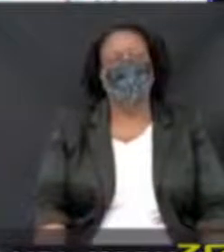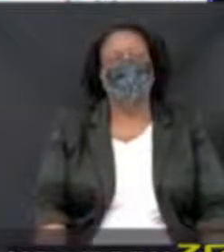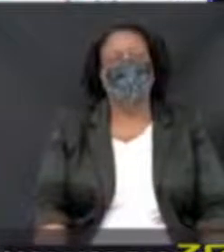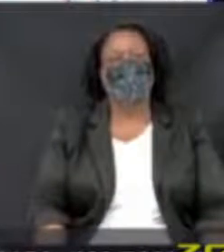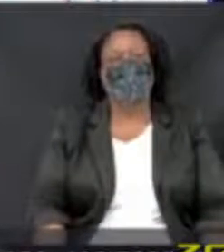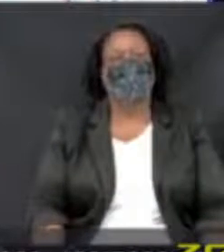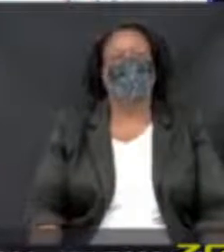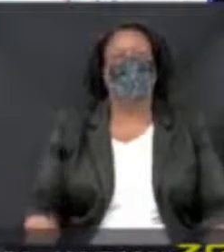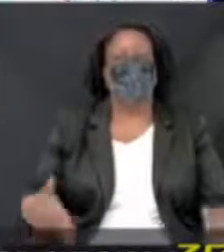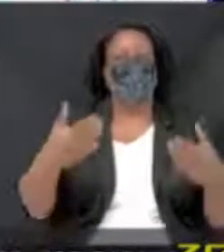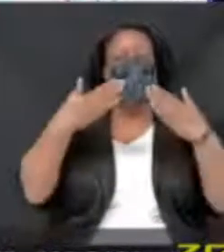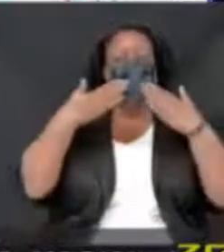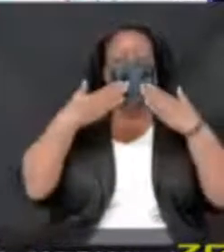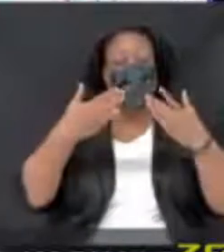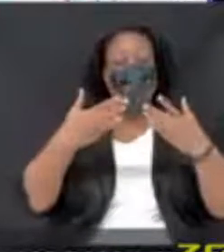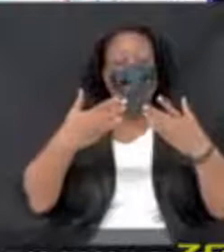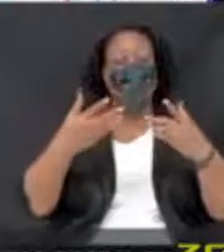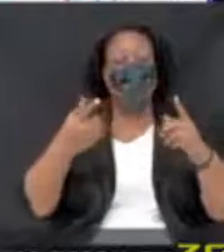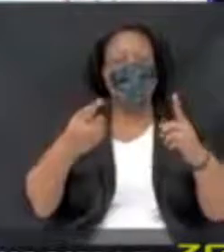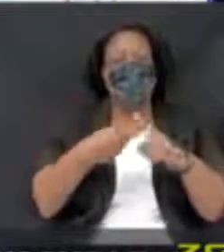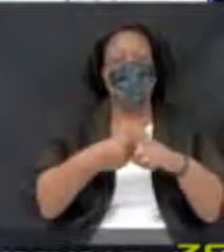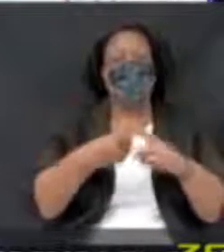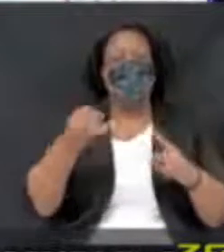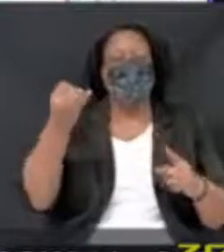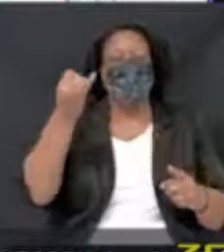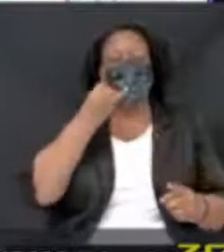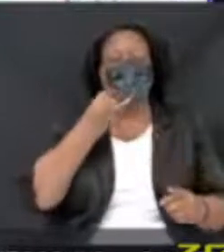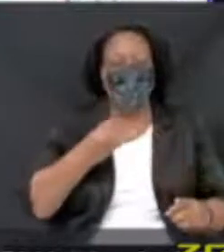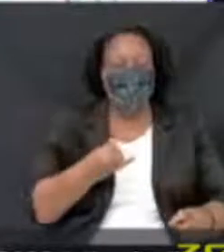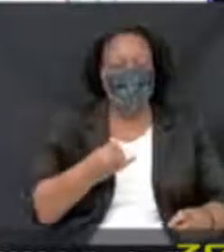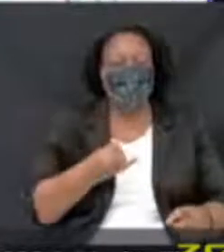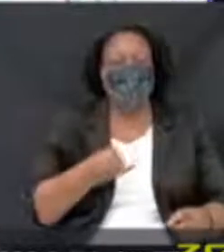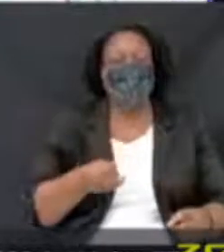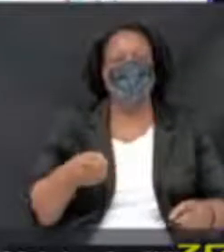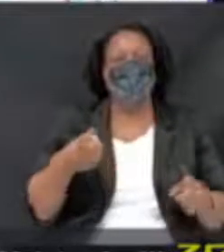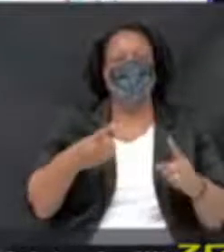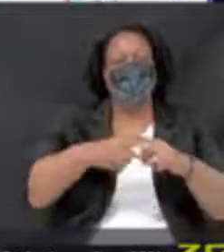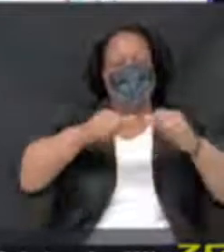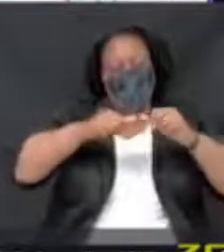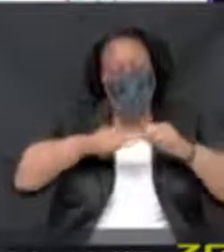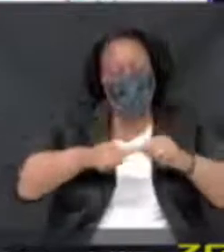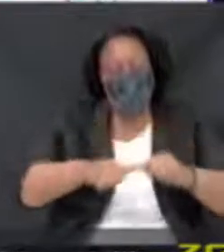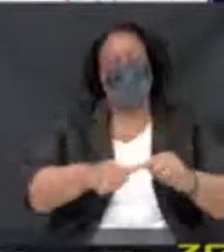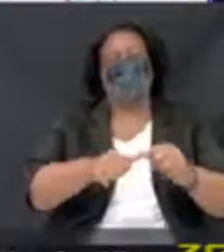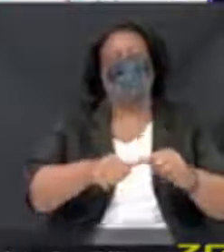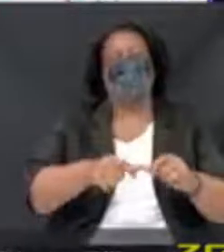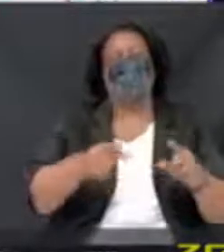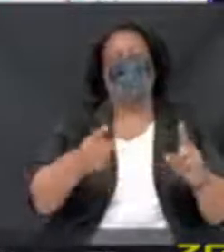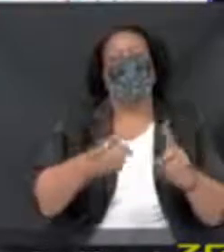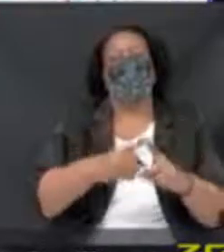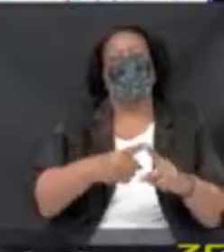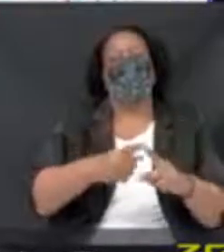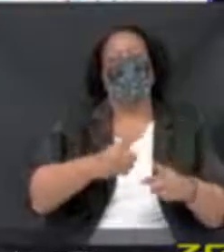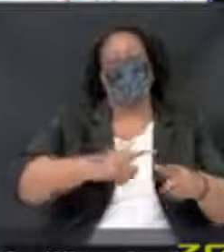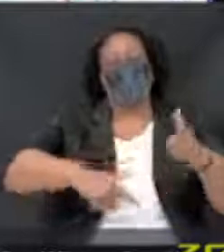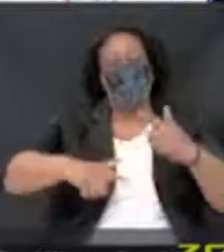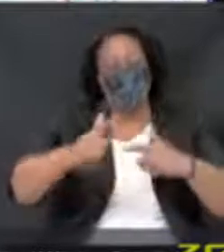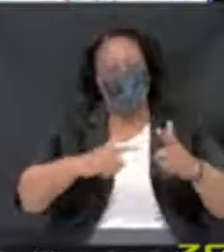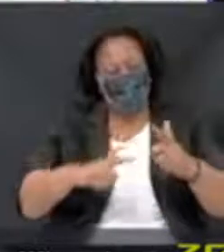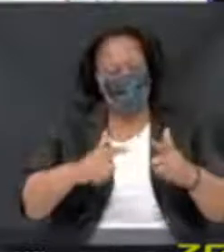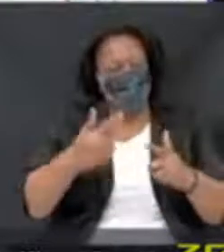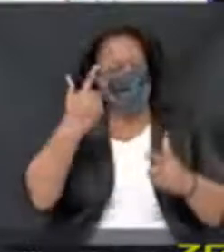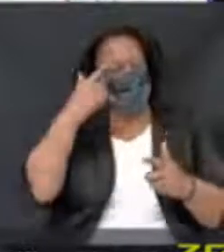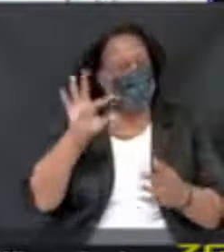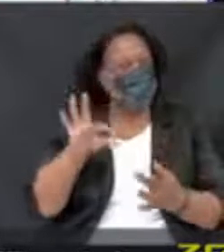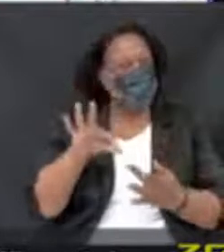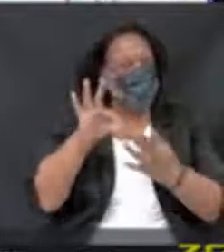does. We thank Mrs. Christmas Jacobs, who provides a very important service to a special group